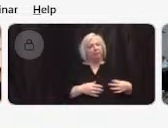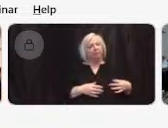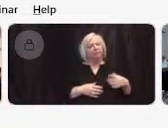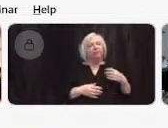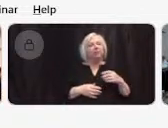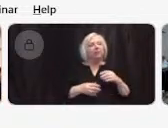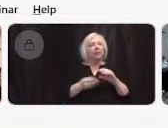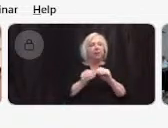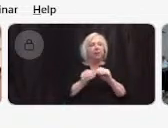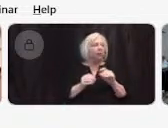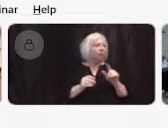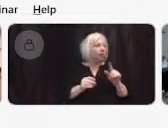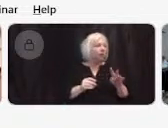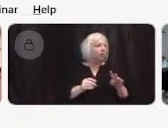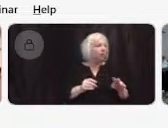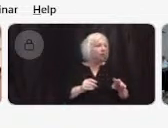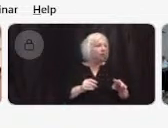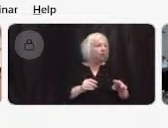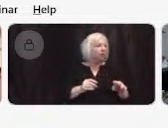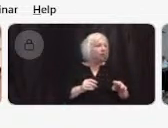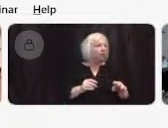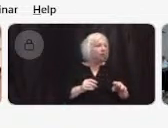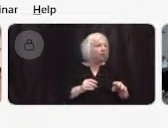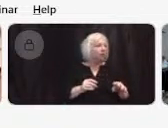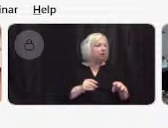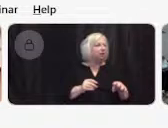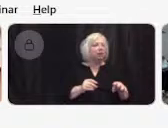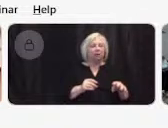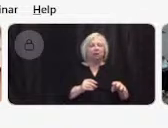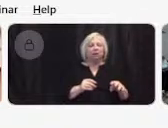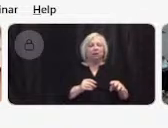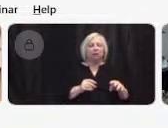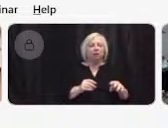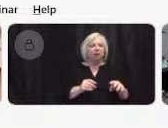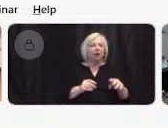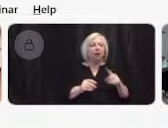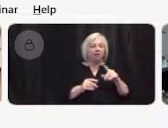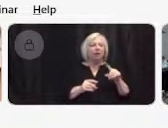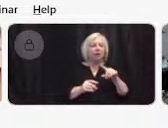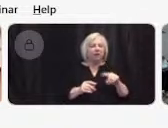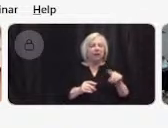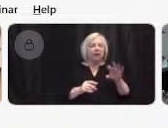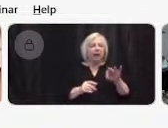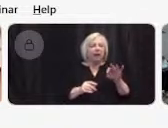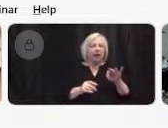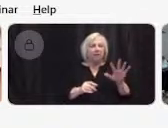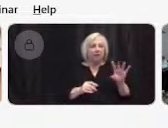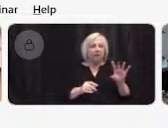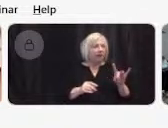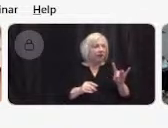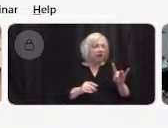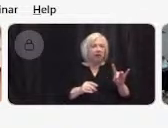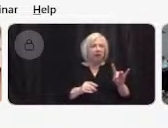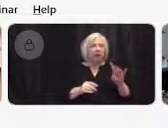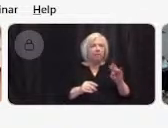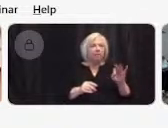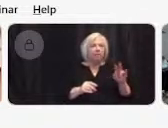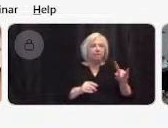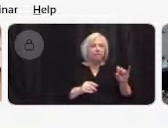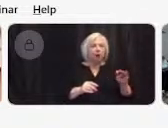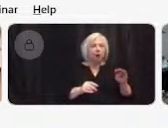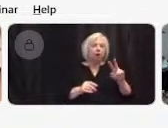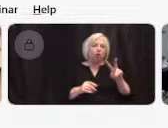The reading for item number 24. Item 24, this is file number Z9958. This is the Martin